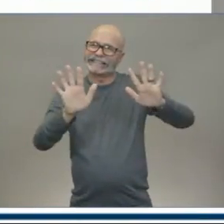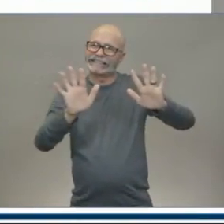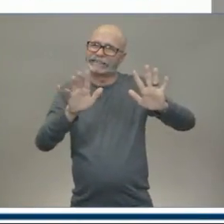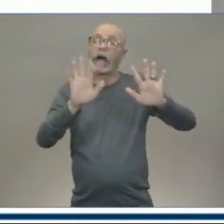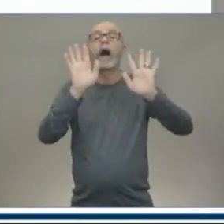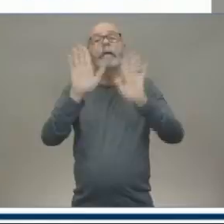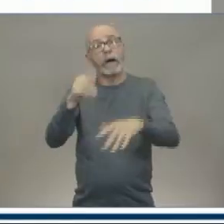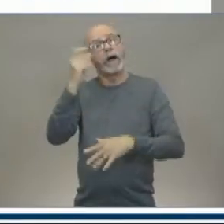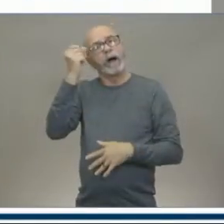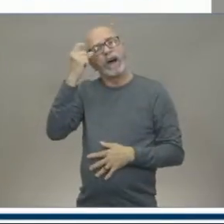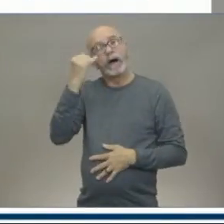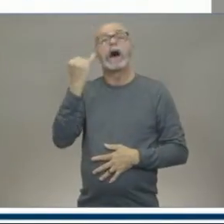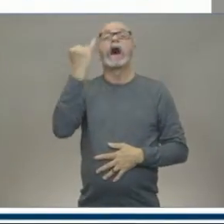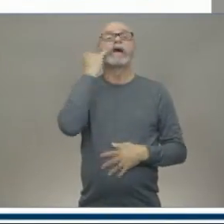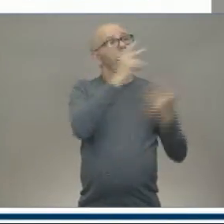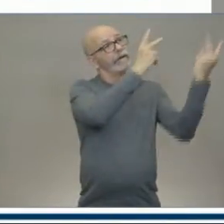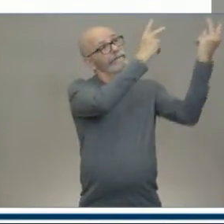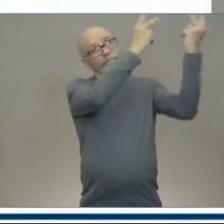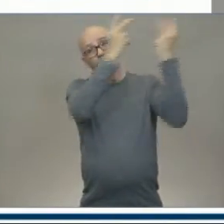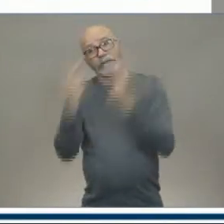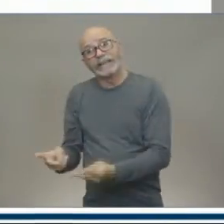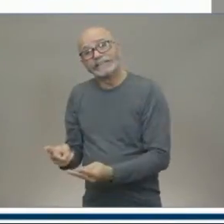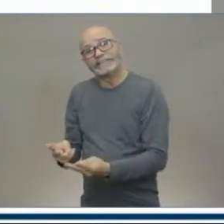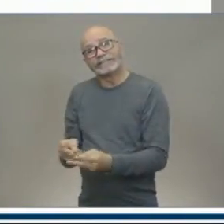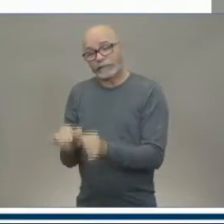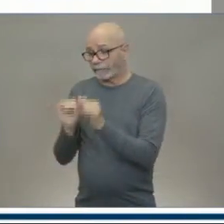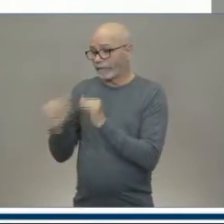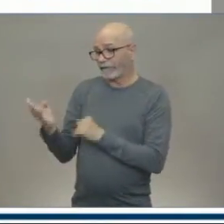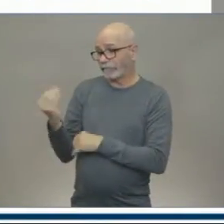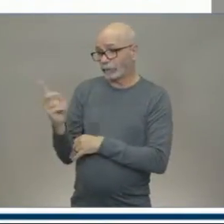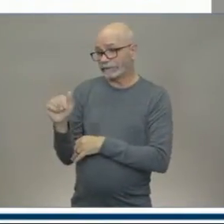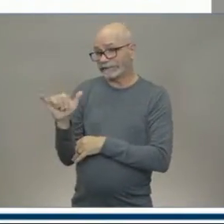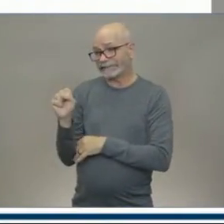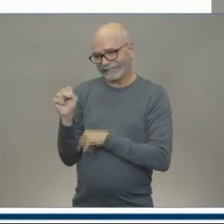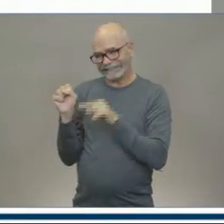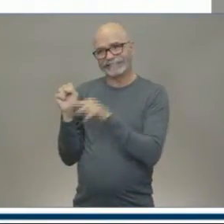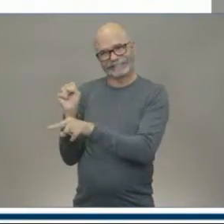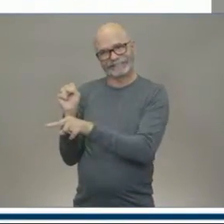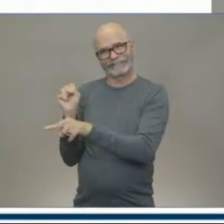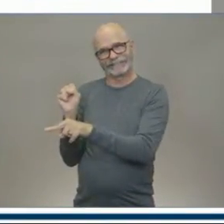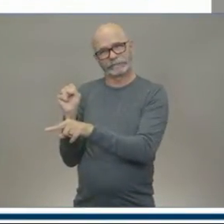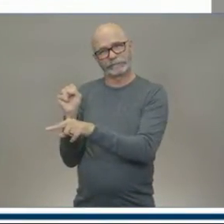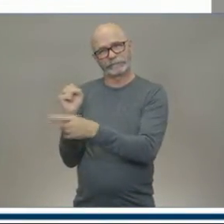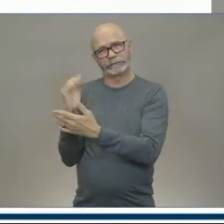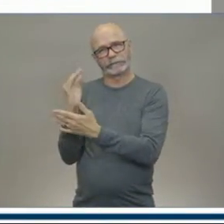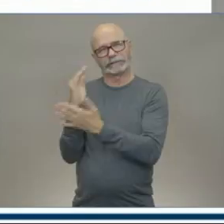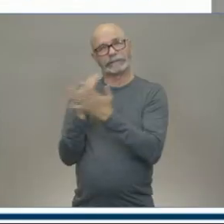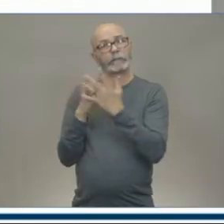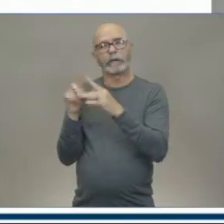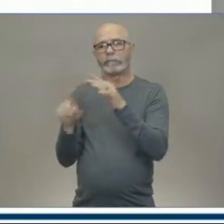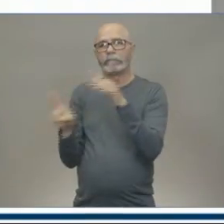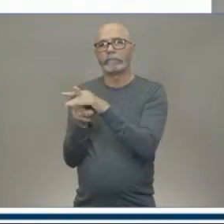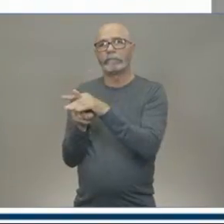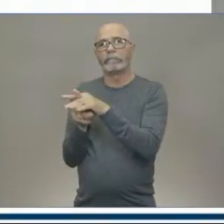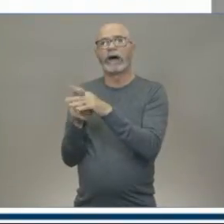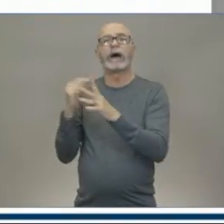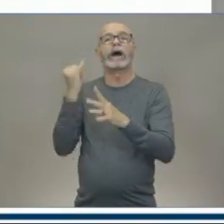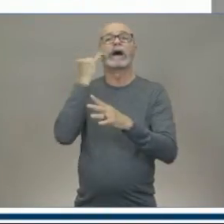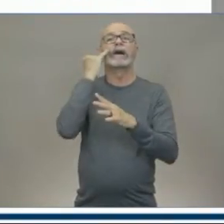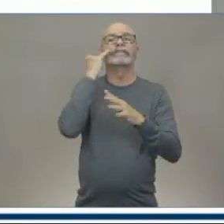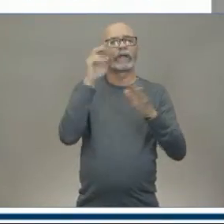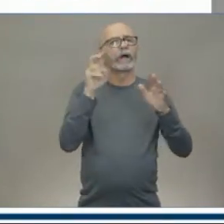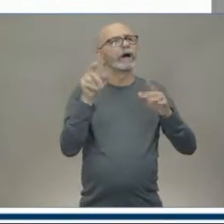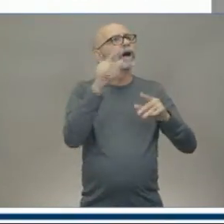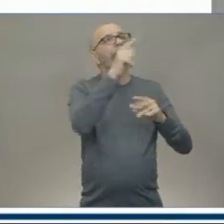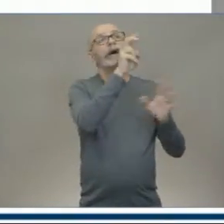in, the quarantining is important. But we do recognize that there are some situations where travel remains necessary.